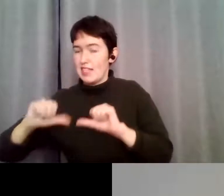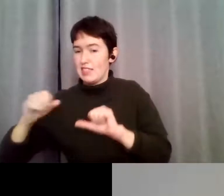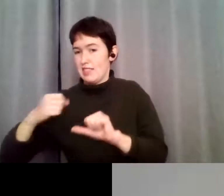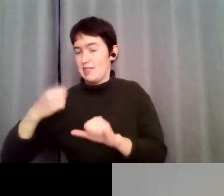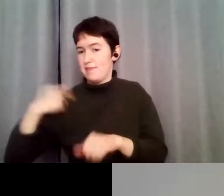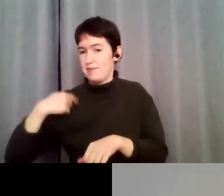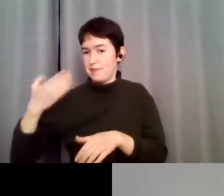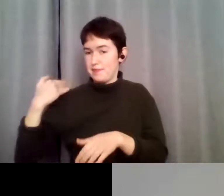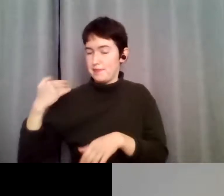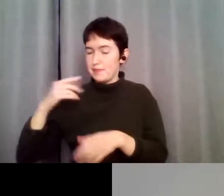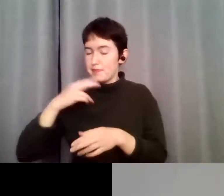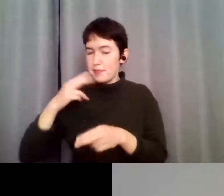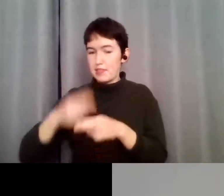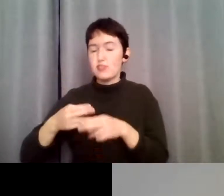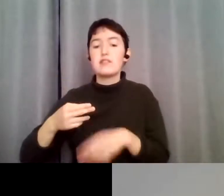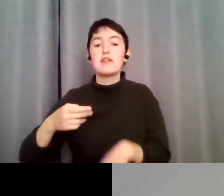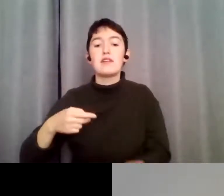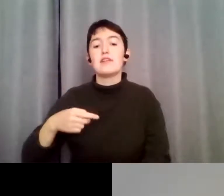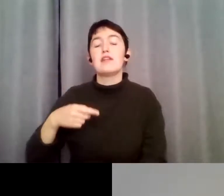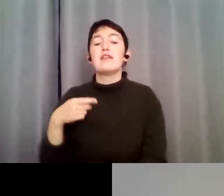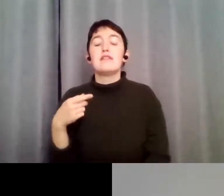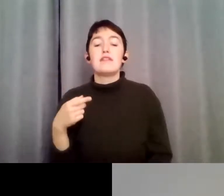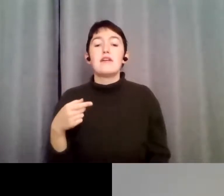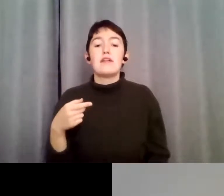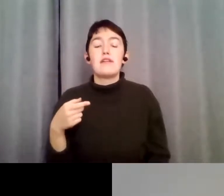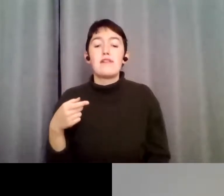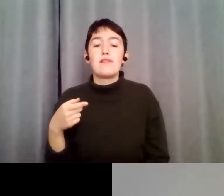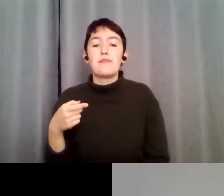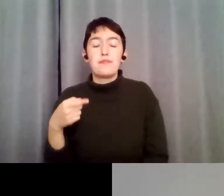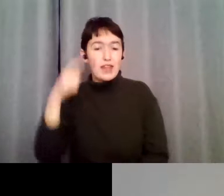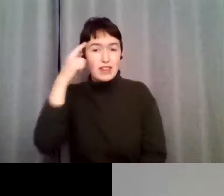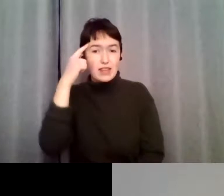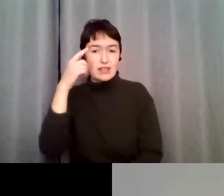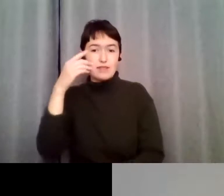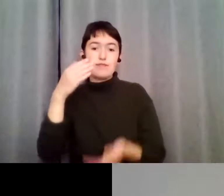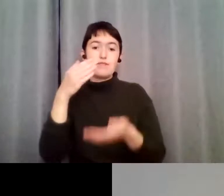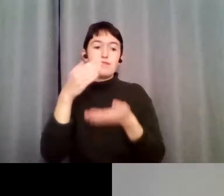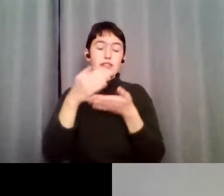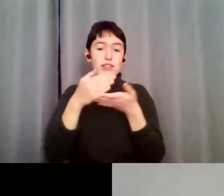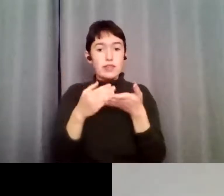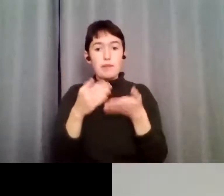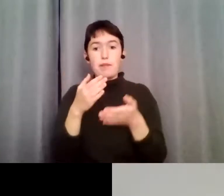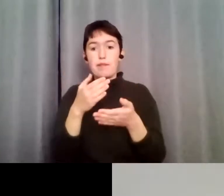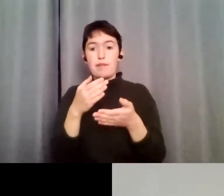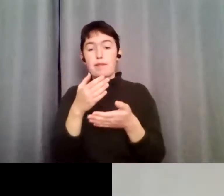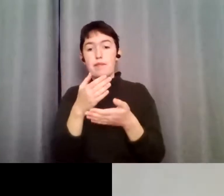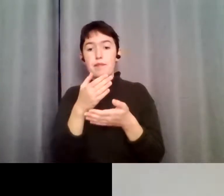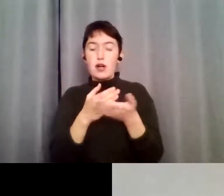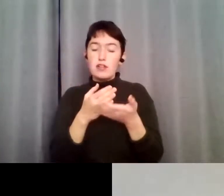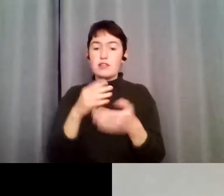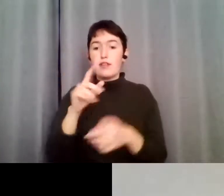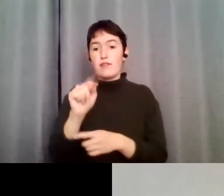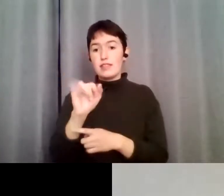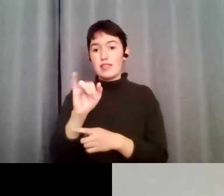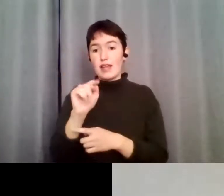think that conditions on some parts of Titan might be similar to conditions that might have